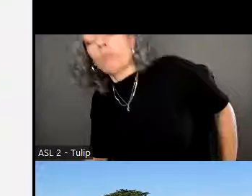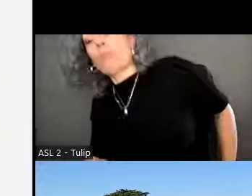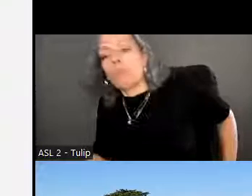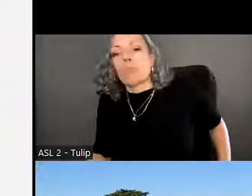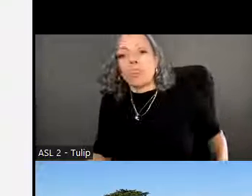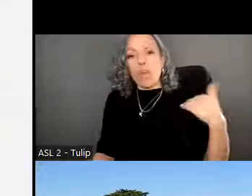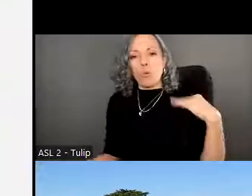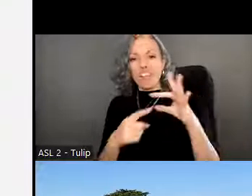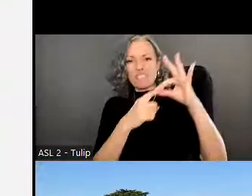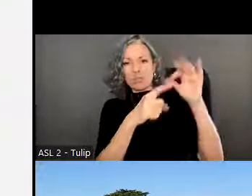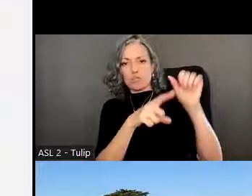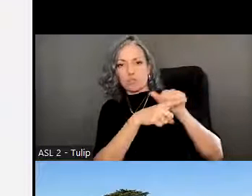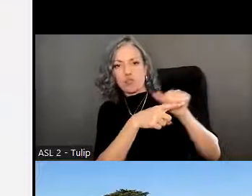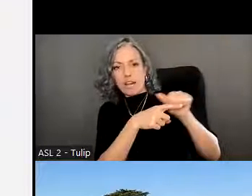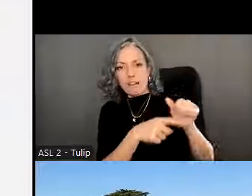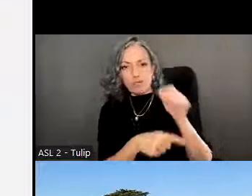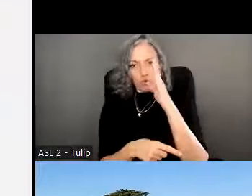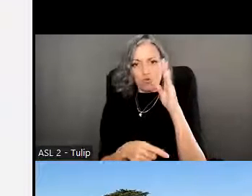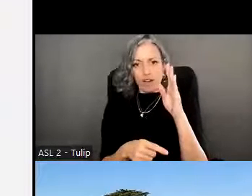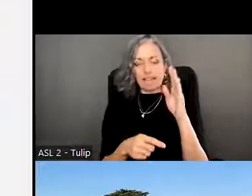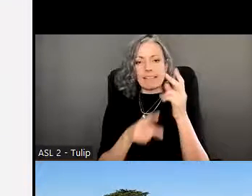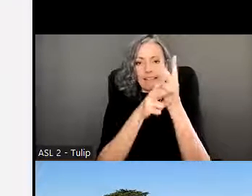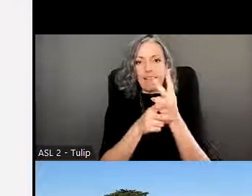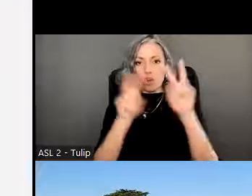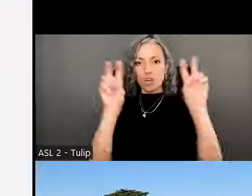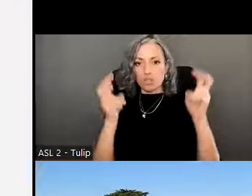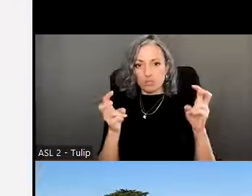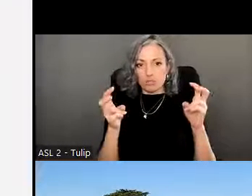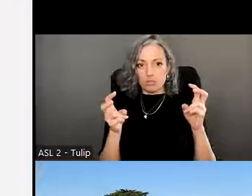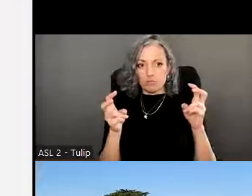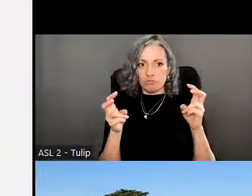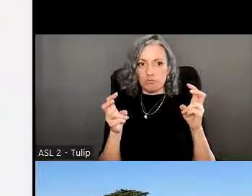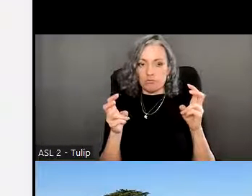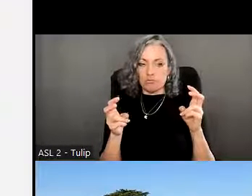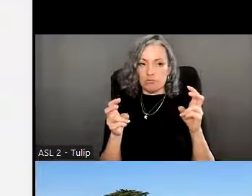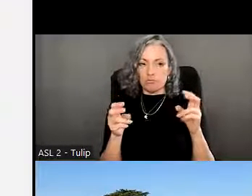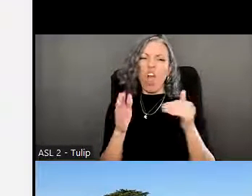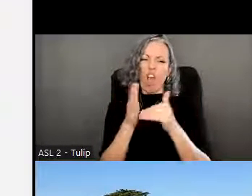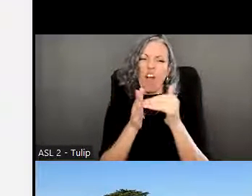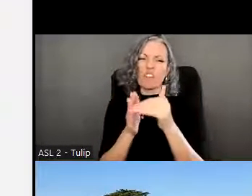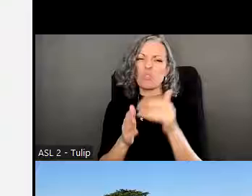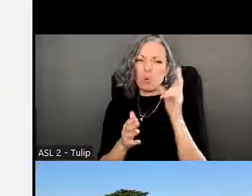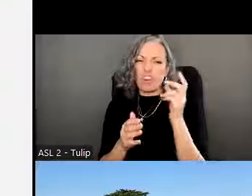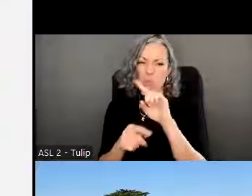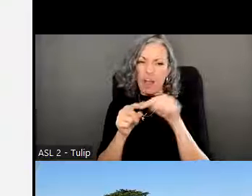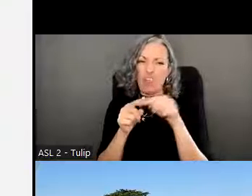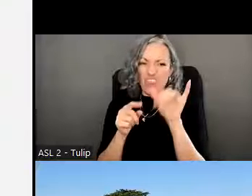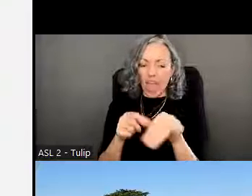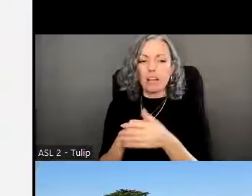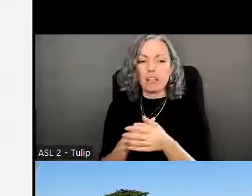We have specialized training for direct care issues that comes up quite a bit because particularly in